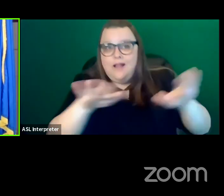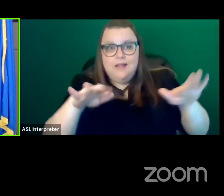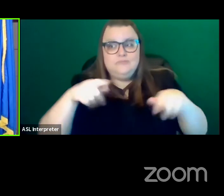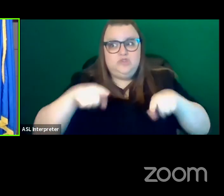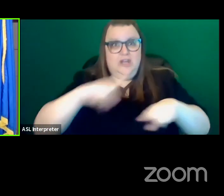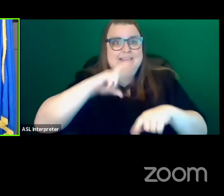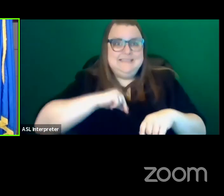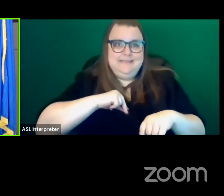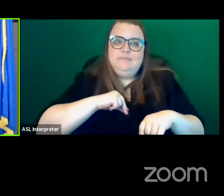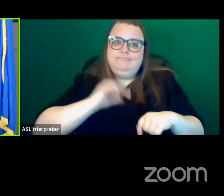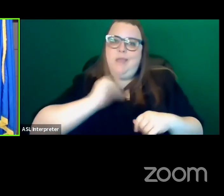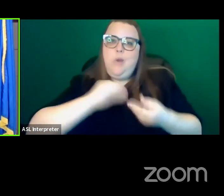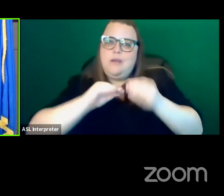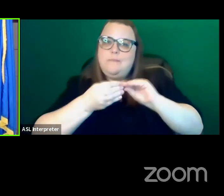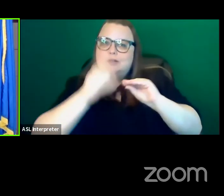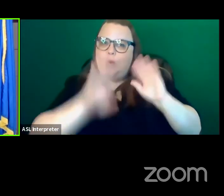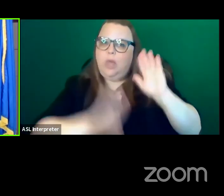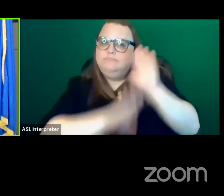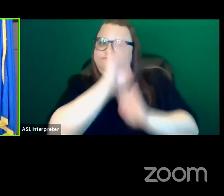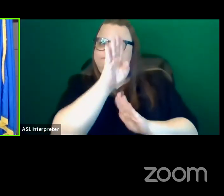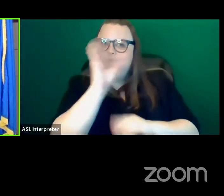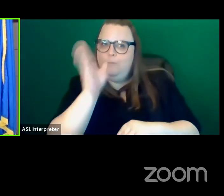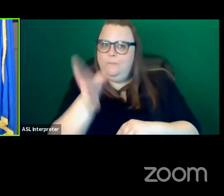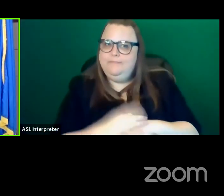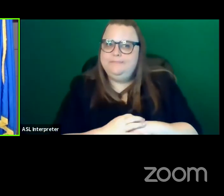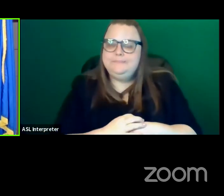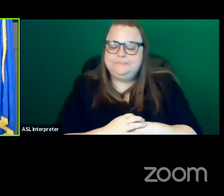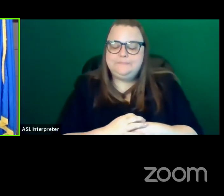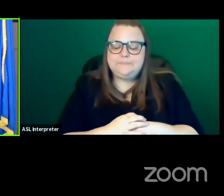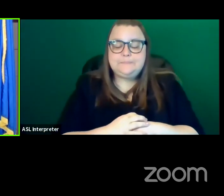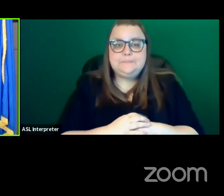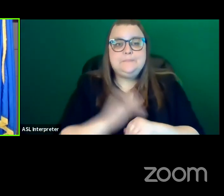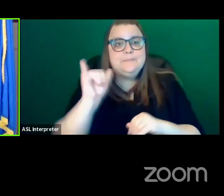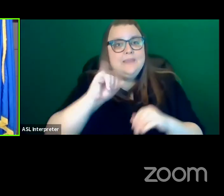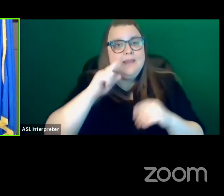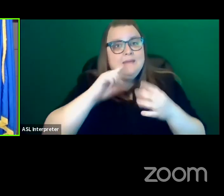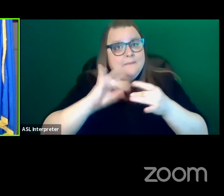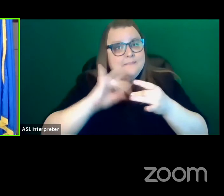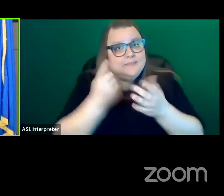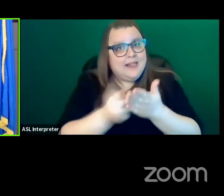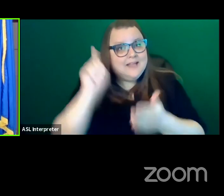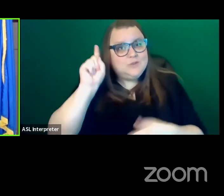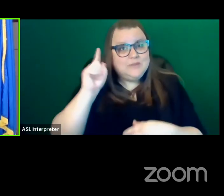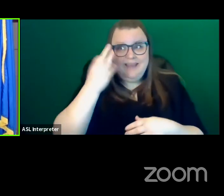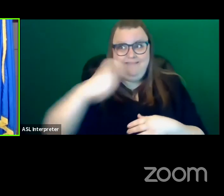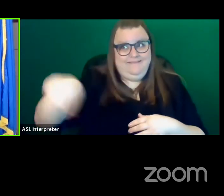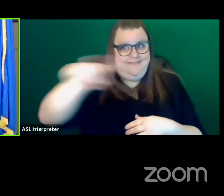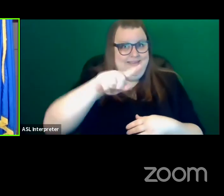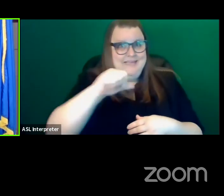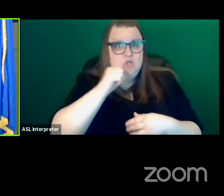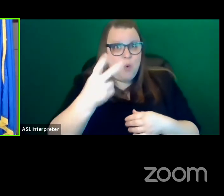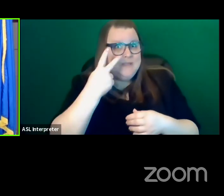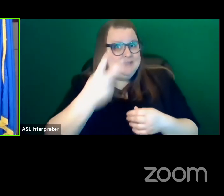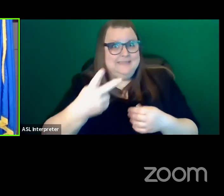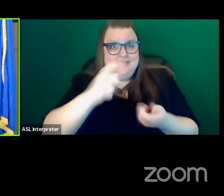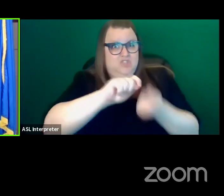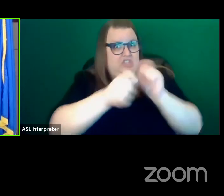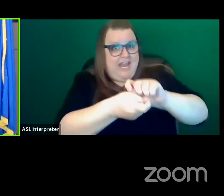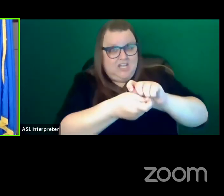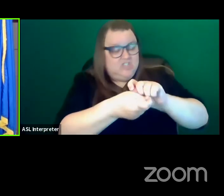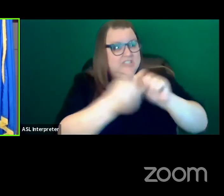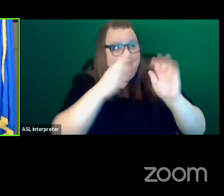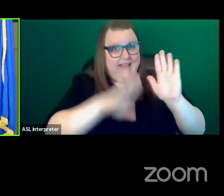increase. As I mentioned last week, if we do not begin to see a change in our trajectory, And if this